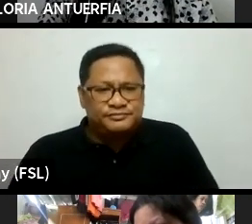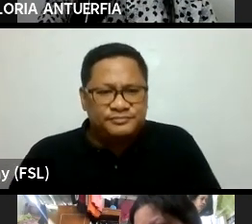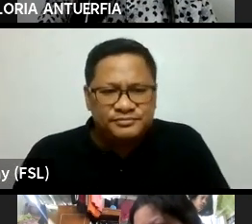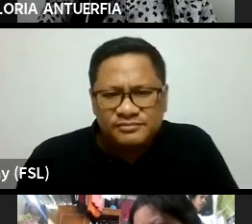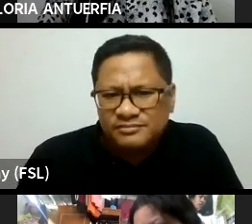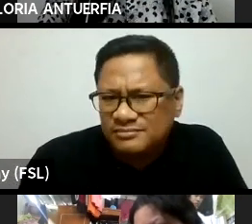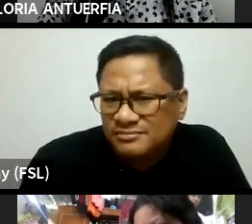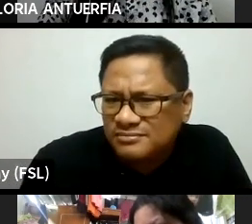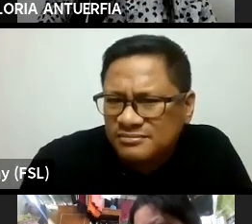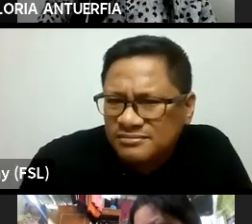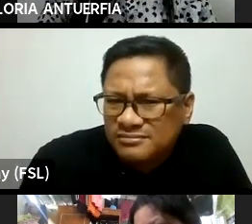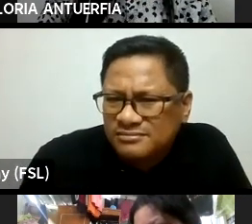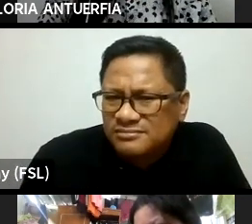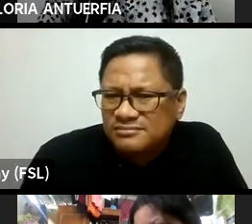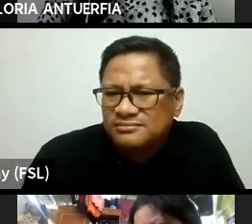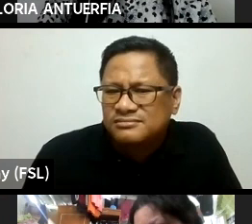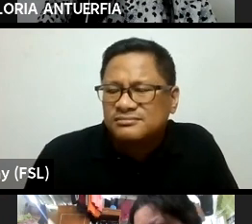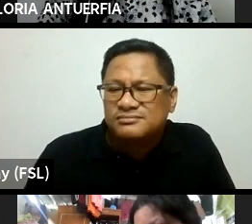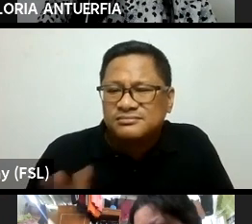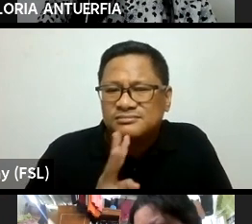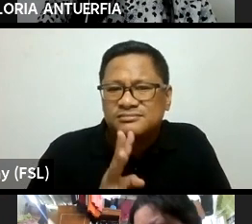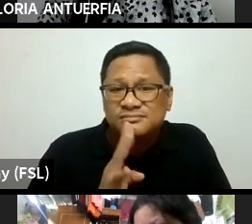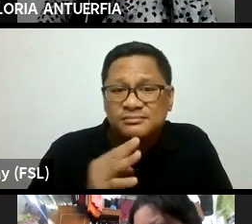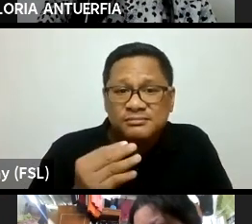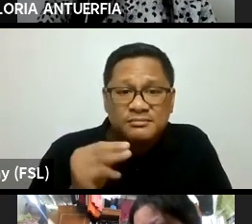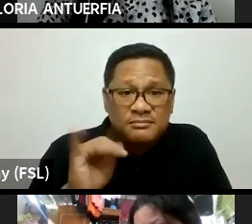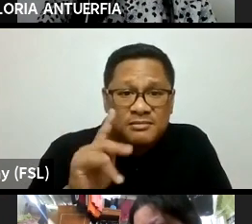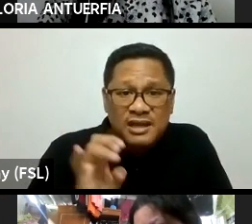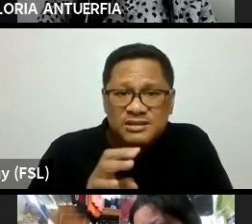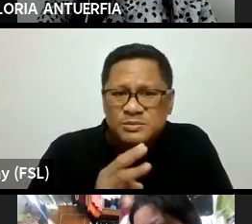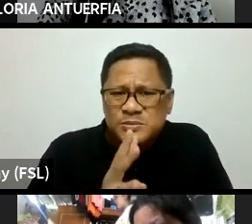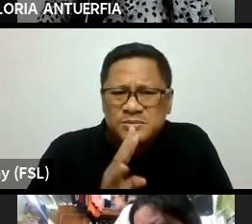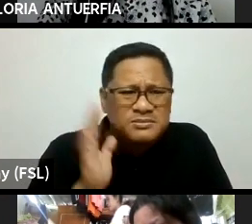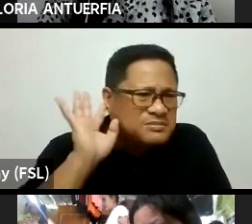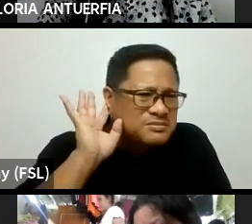But mahina yung volume. May mic ka, Jane? May mic? Microphone?